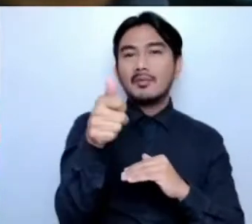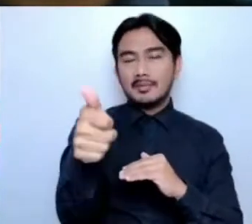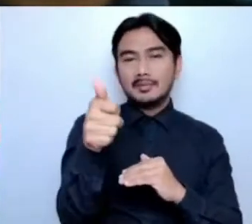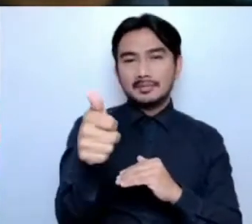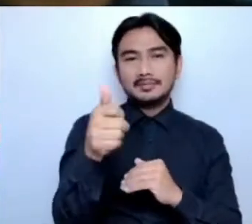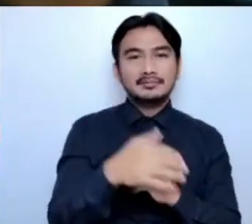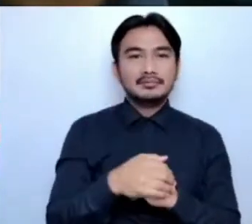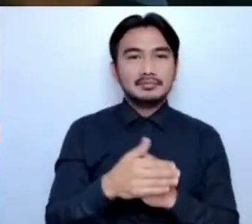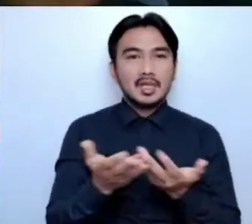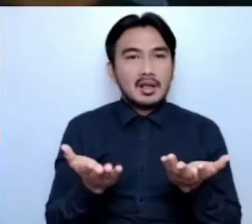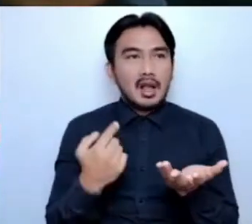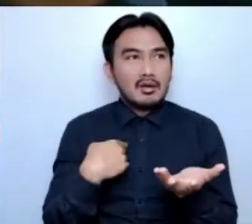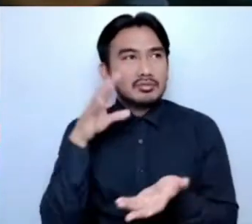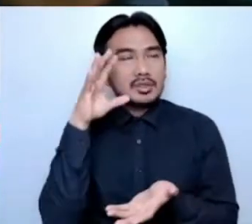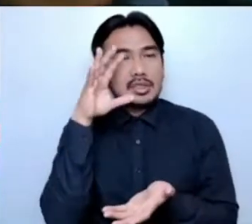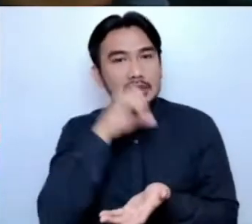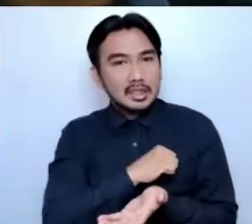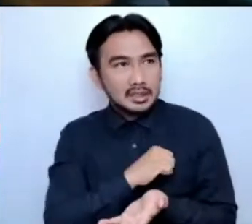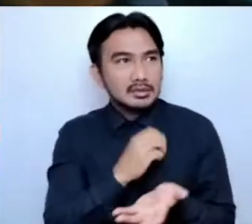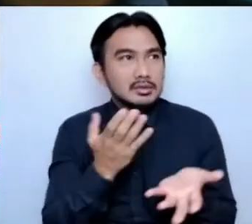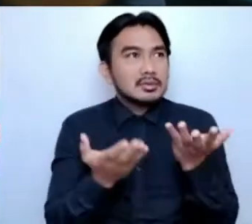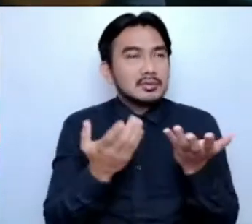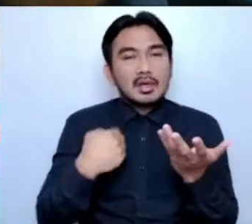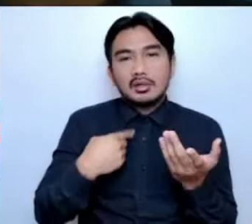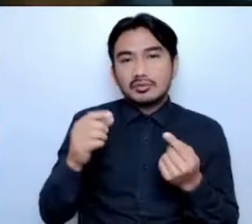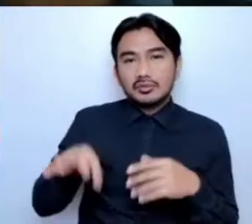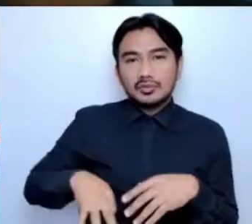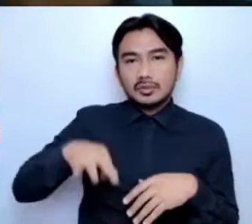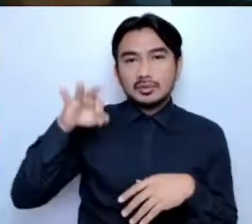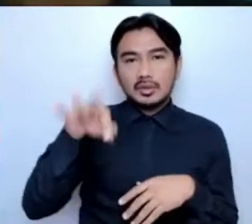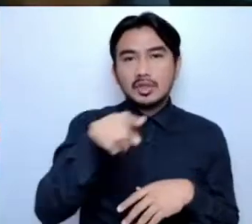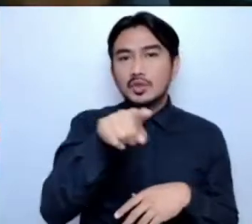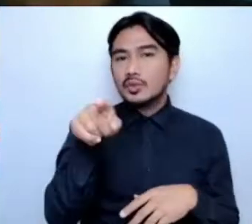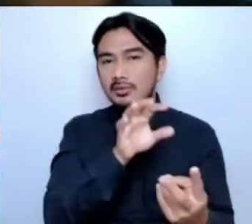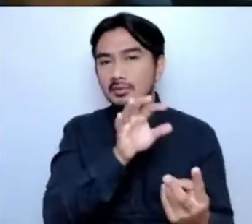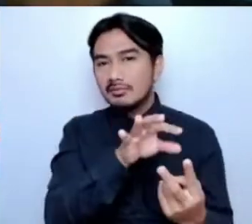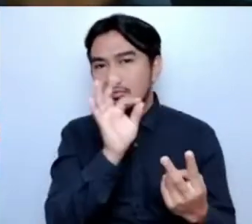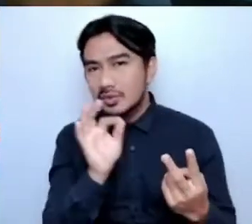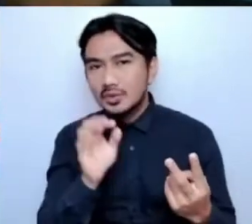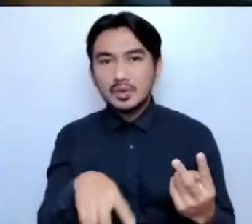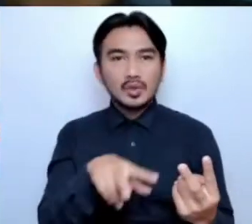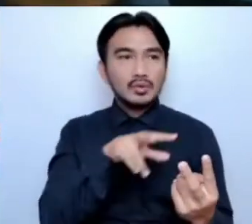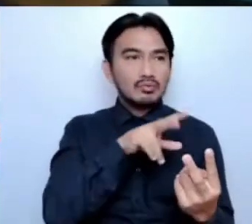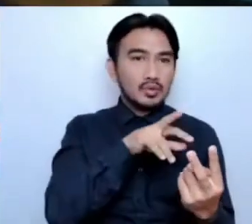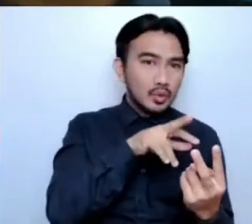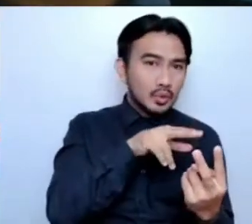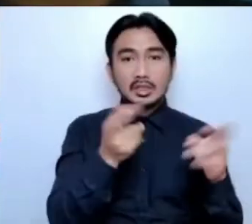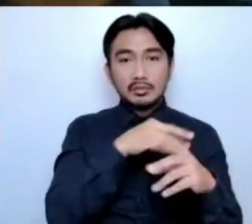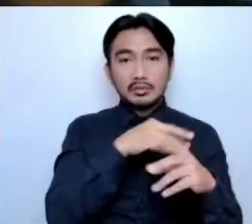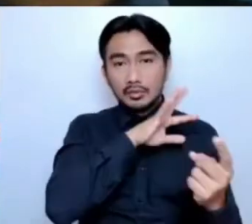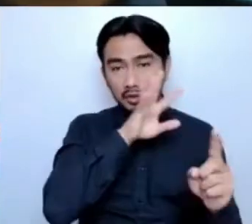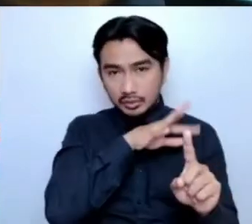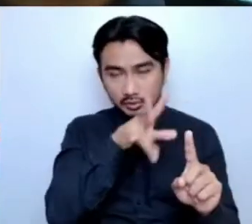my next tip to you is just to choose the 2 classroom observations